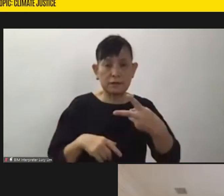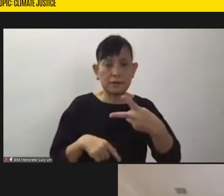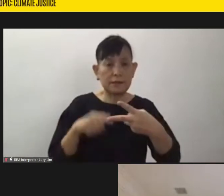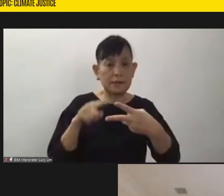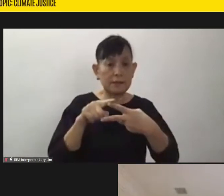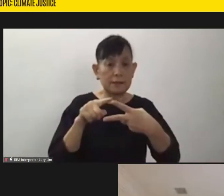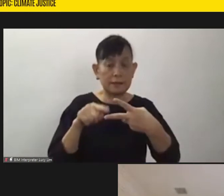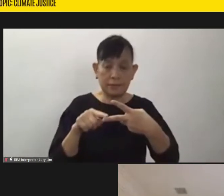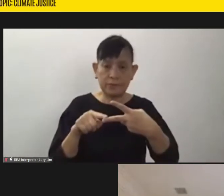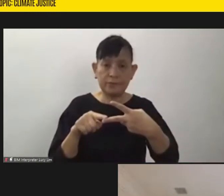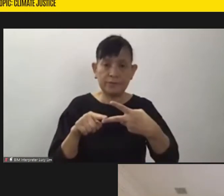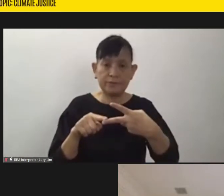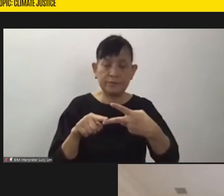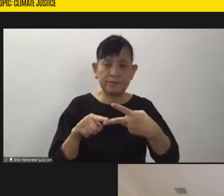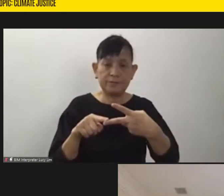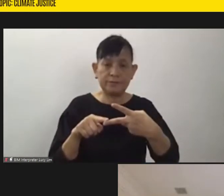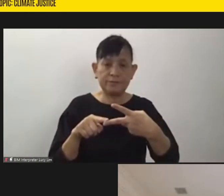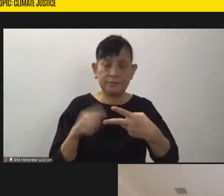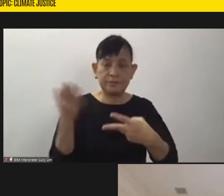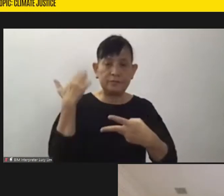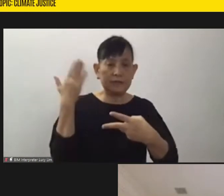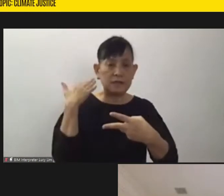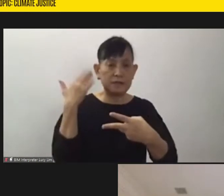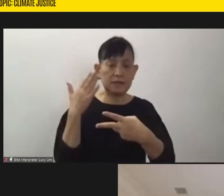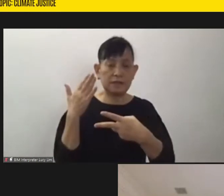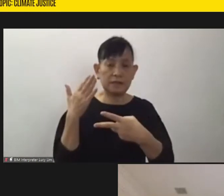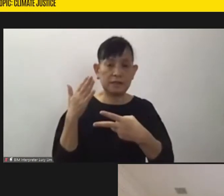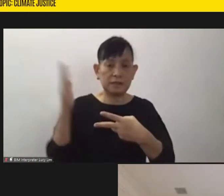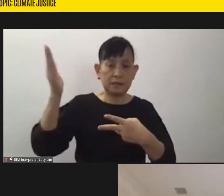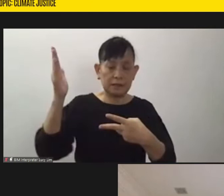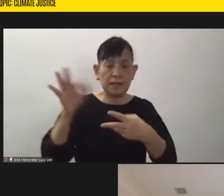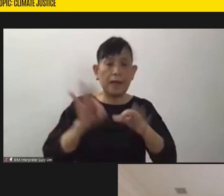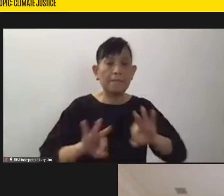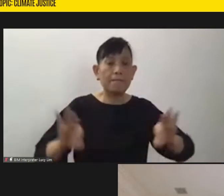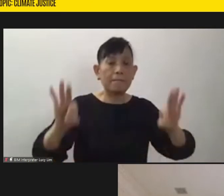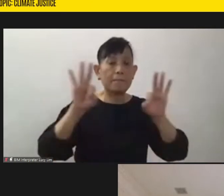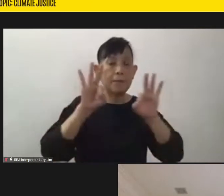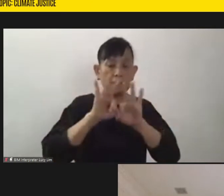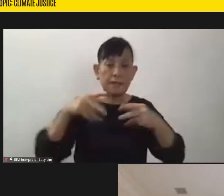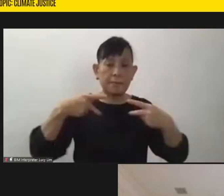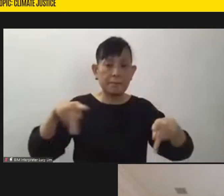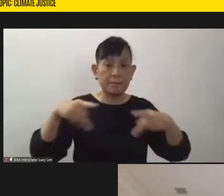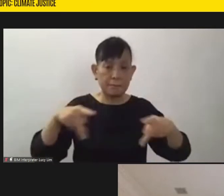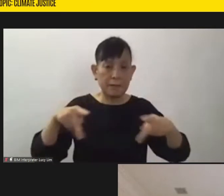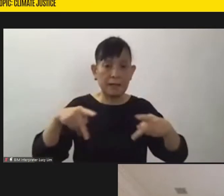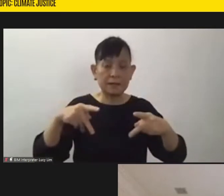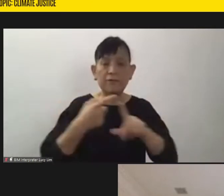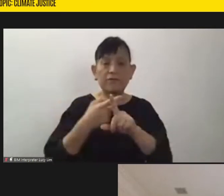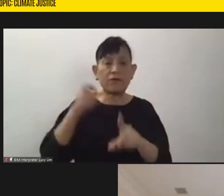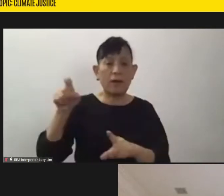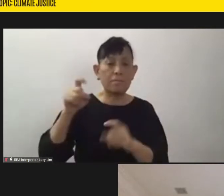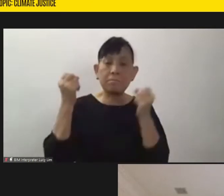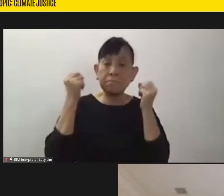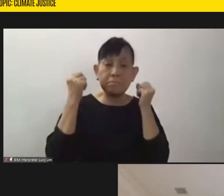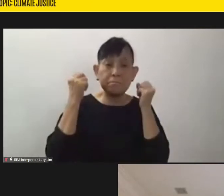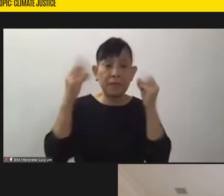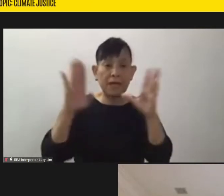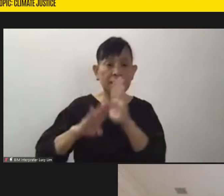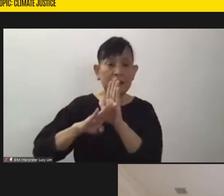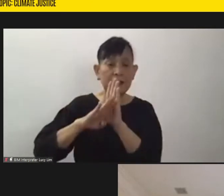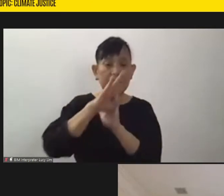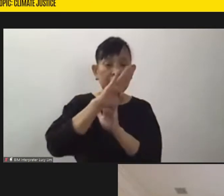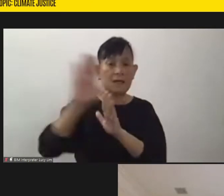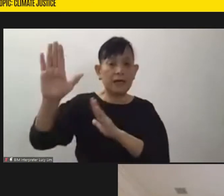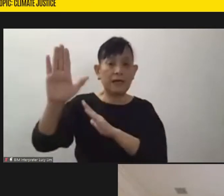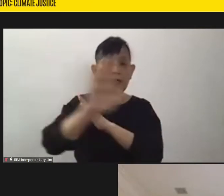first, the presentation I shared is focused more on the imported plastic waste from many developed countries. Because after submitting